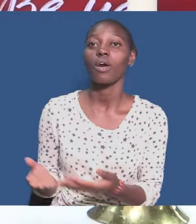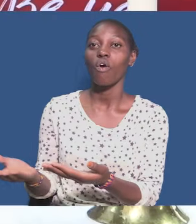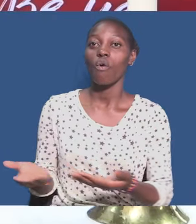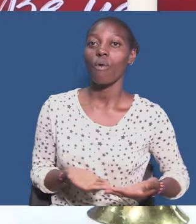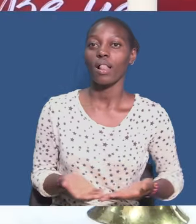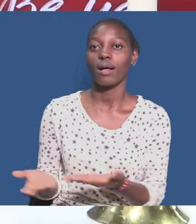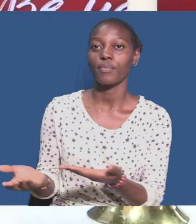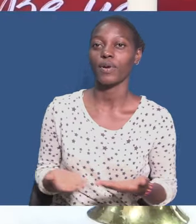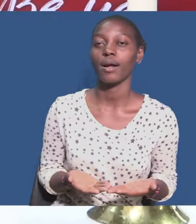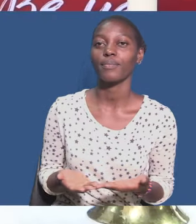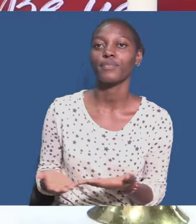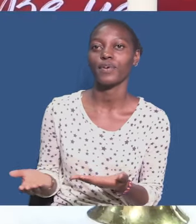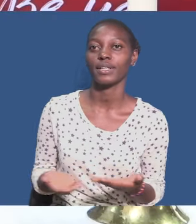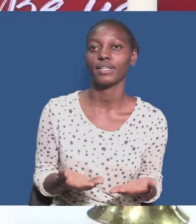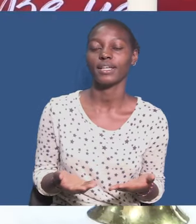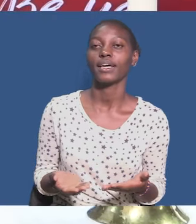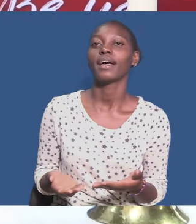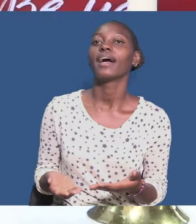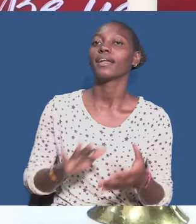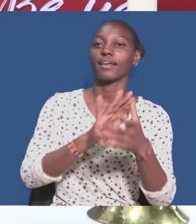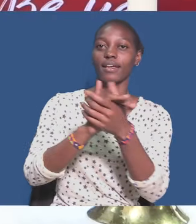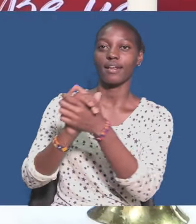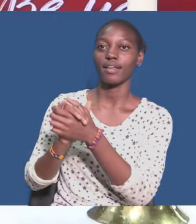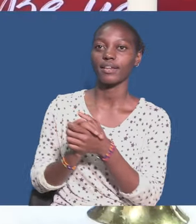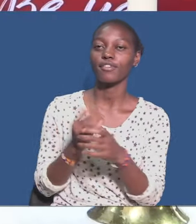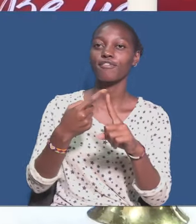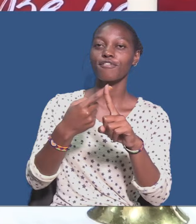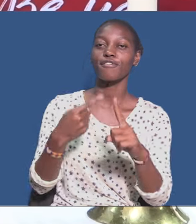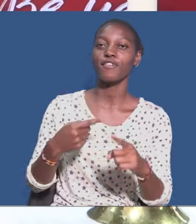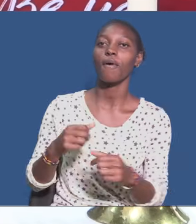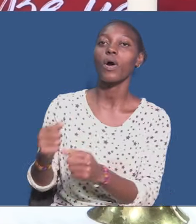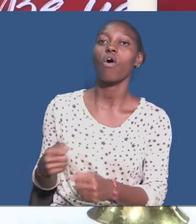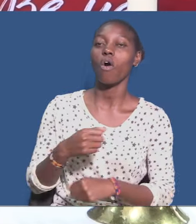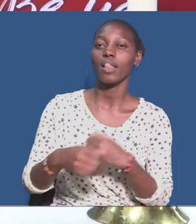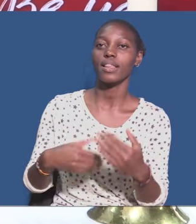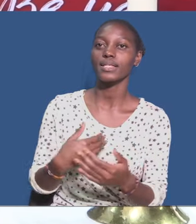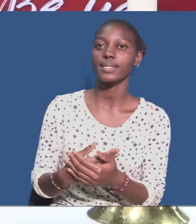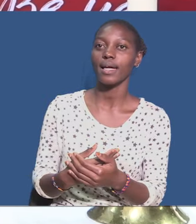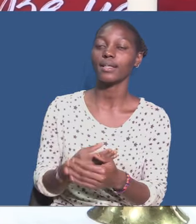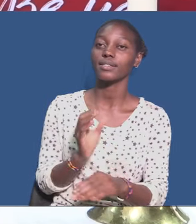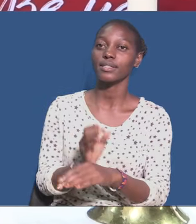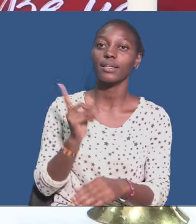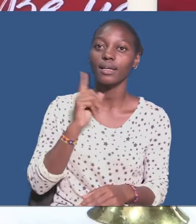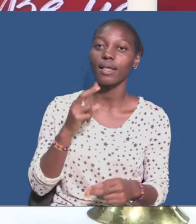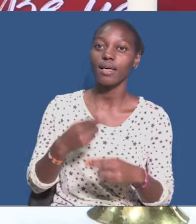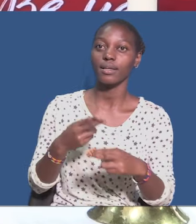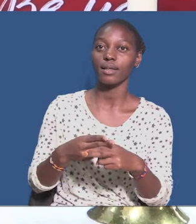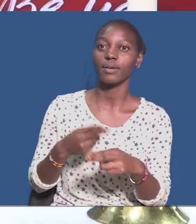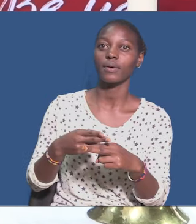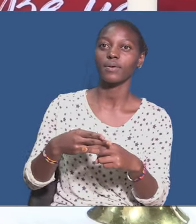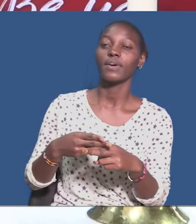Welcome, welcome, welcome, and warm greetings from All Saints Cathedral, Nairobi. My name